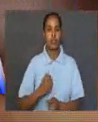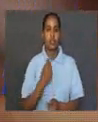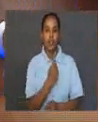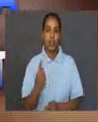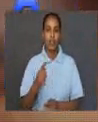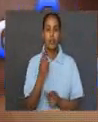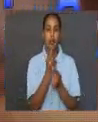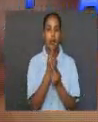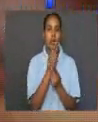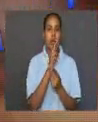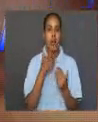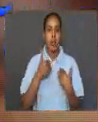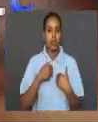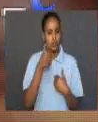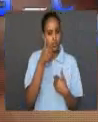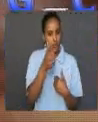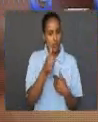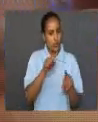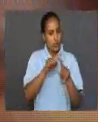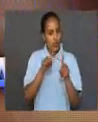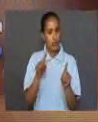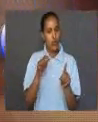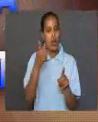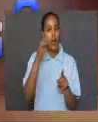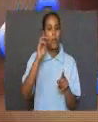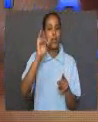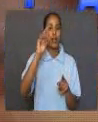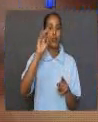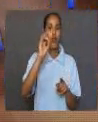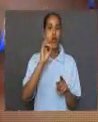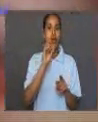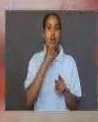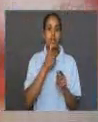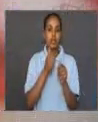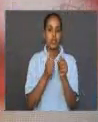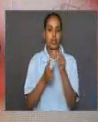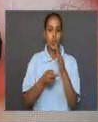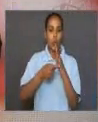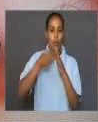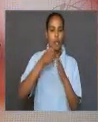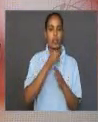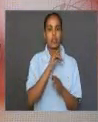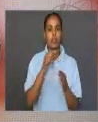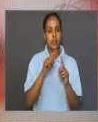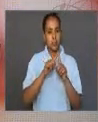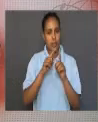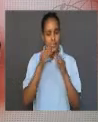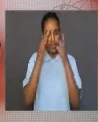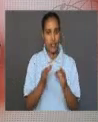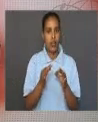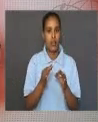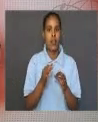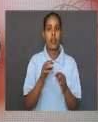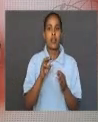Each protein has its own unique amino acid sequence. It is specified by